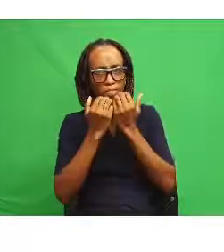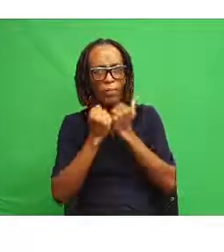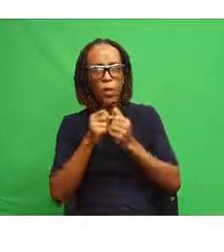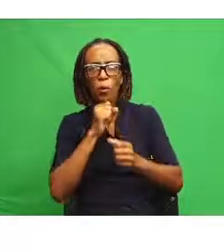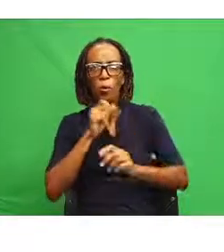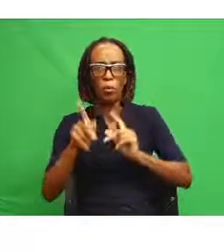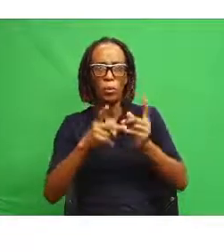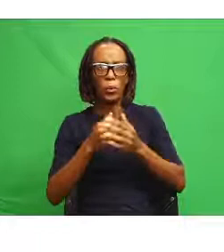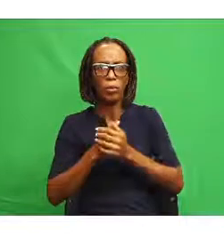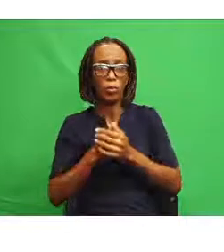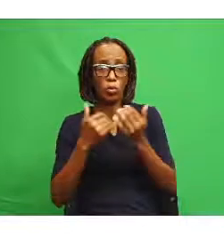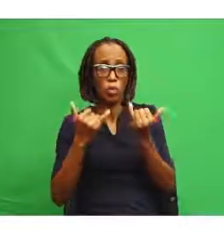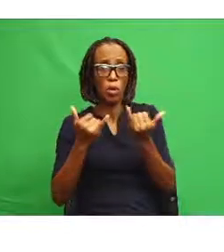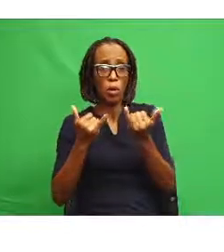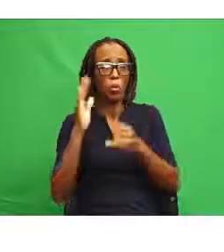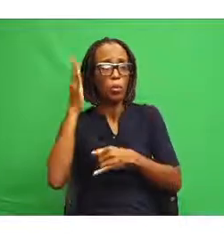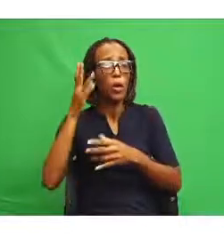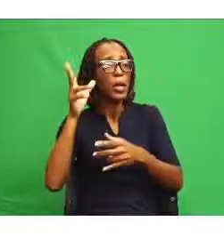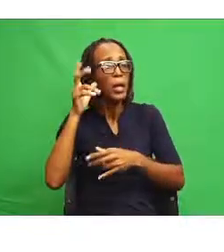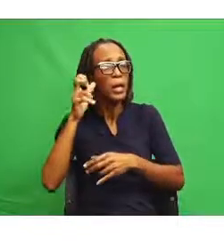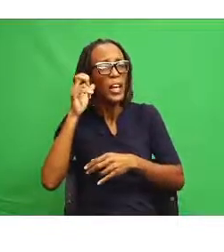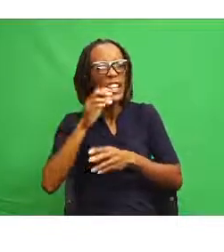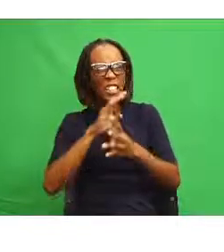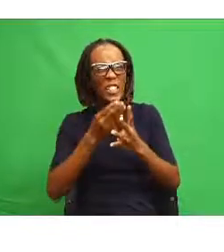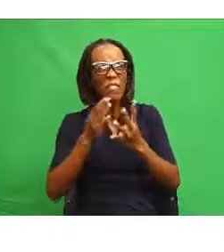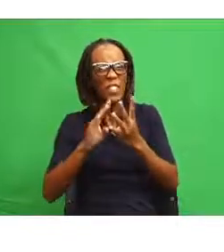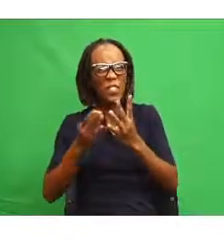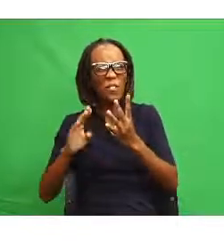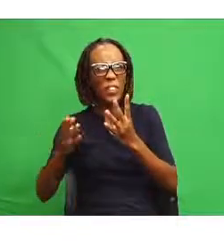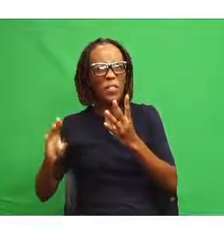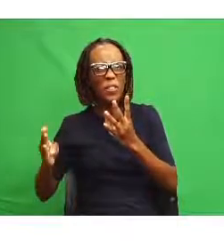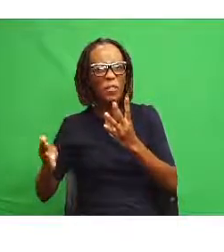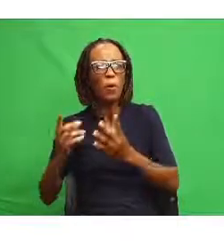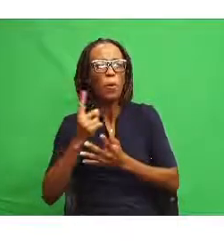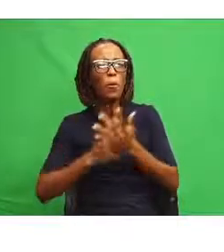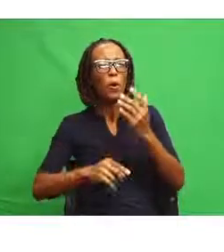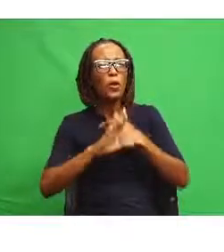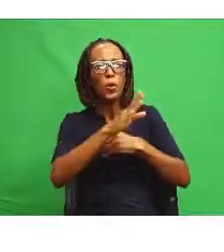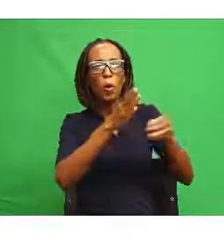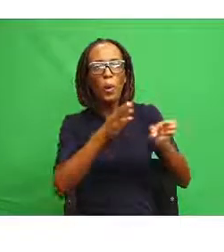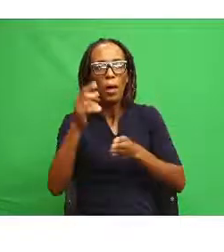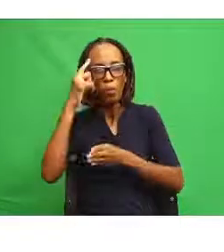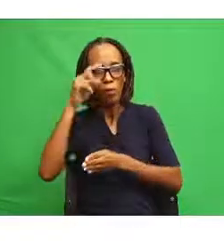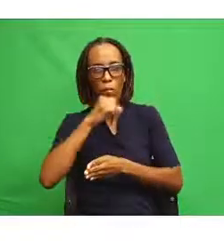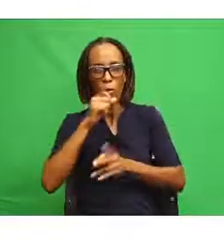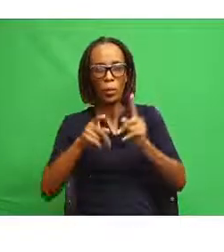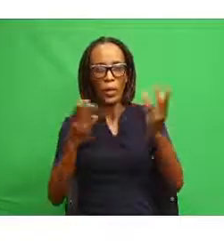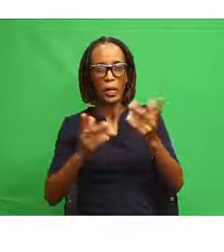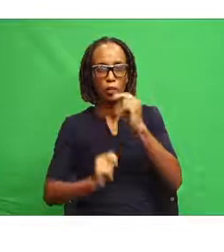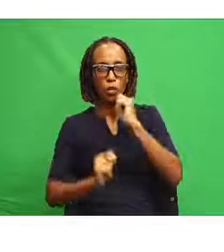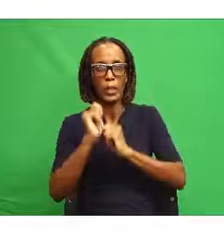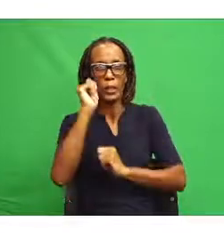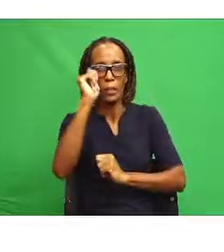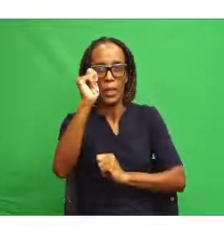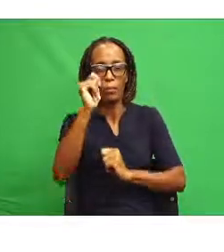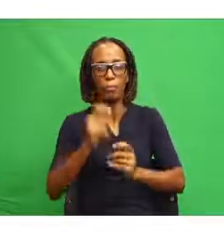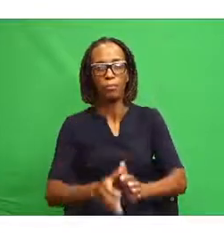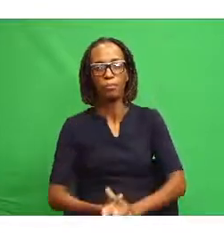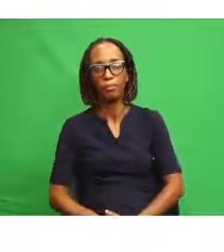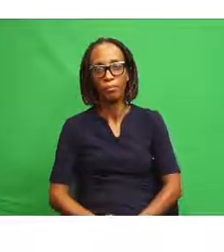also provides a forum to hear about all that she continues to spearhead for older persons in Trinidad and